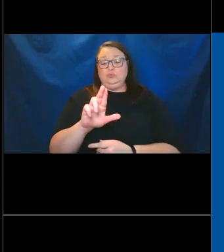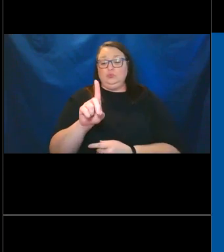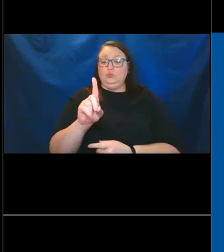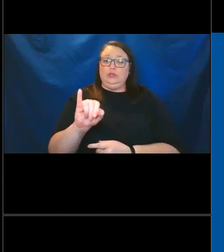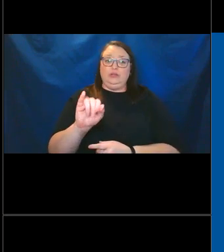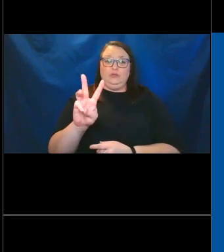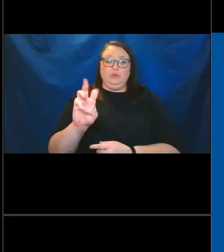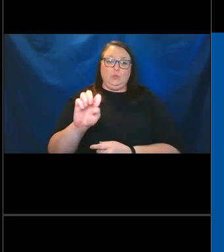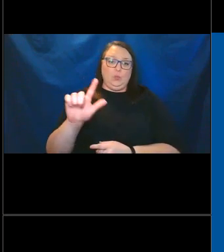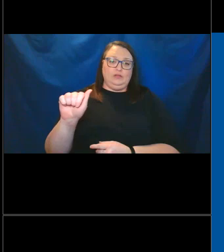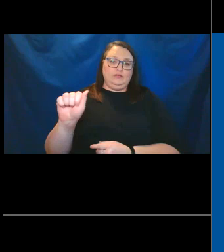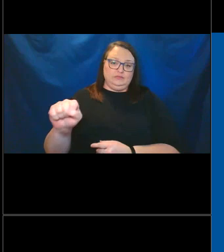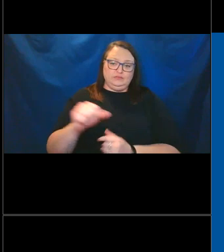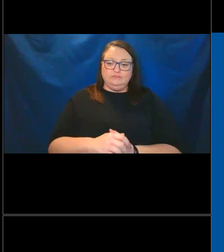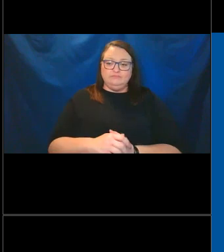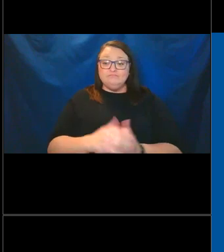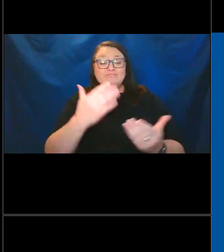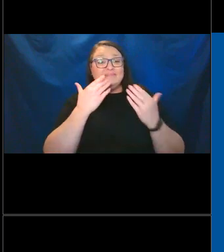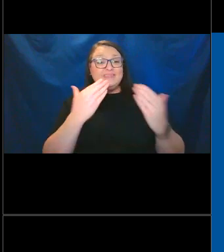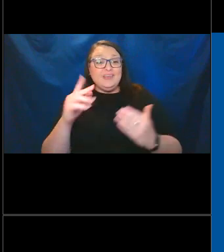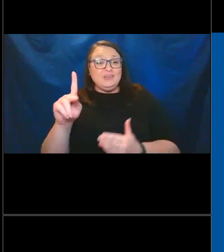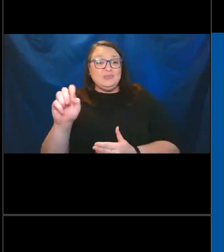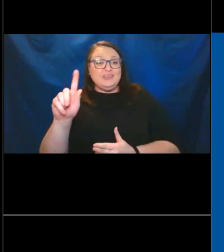Thank you so much, Kelly.